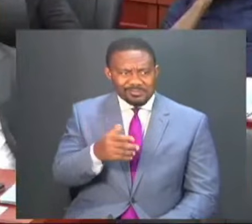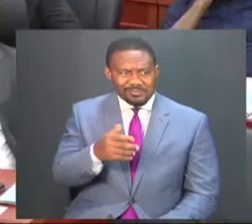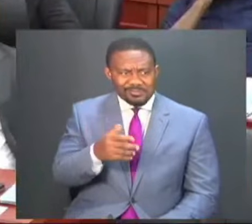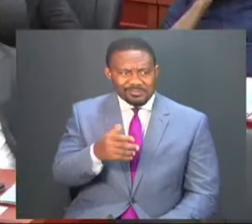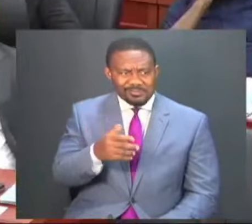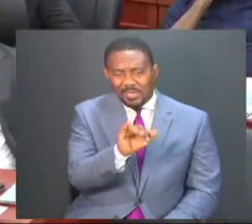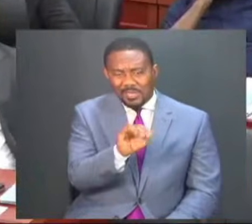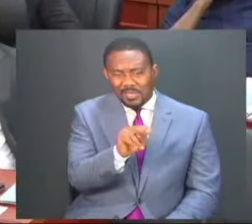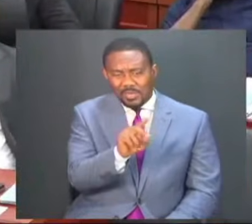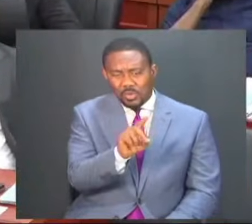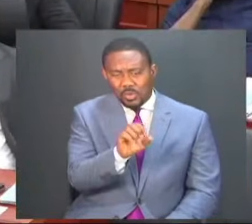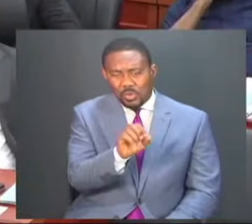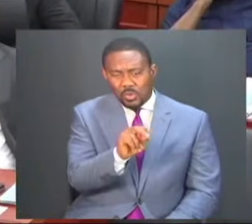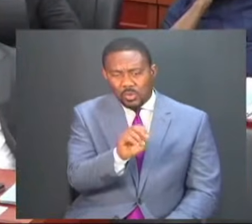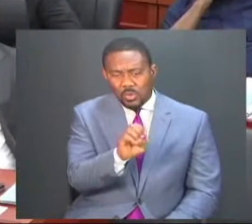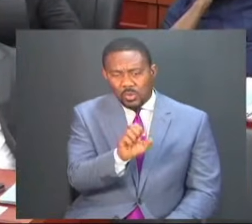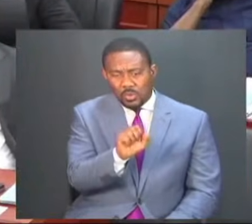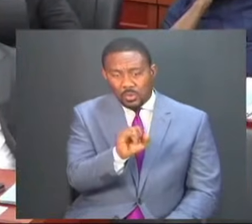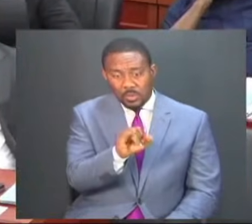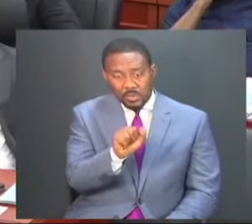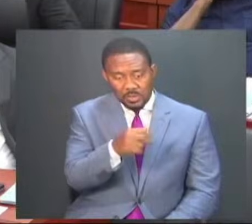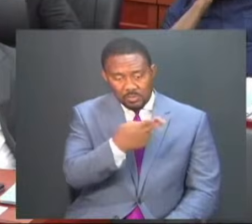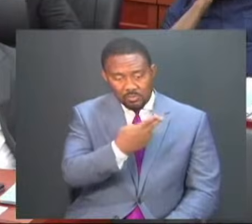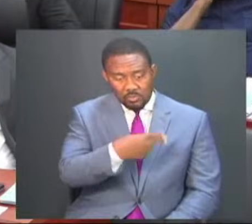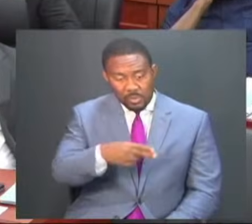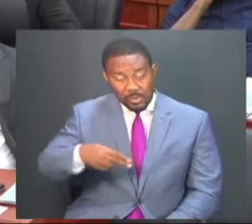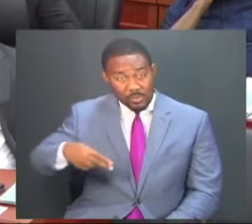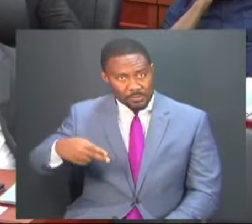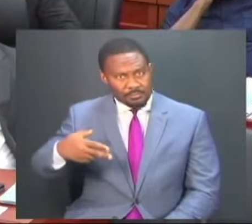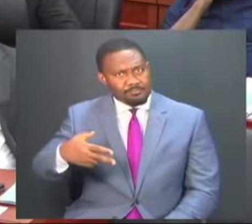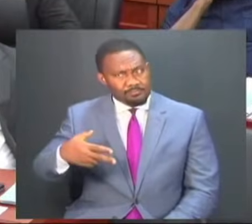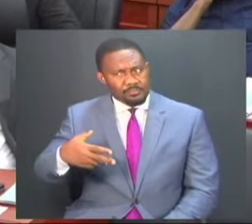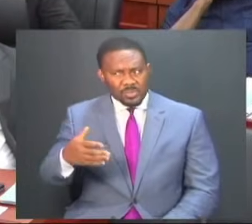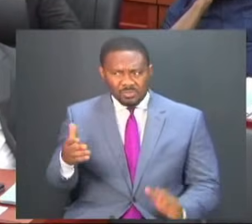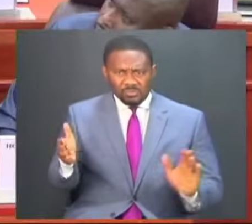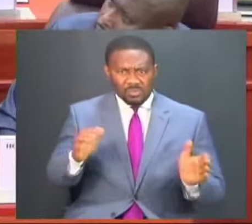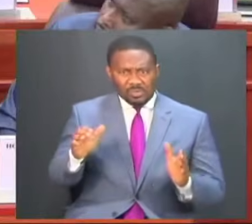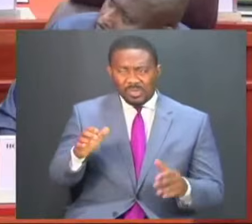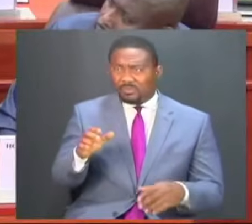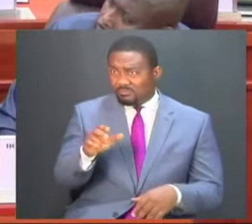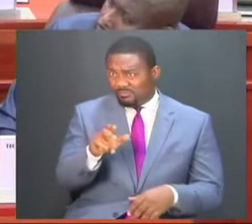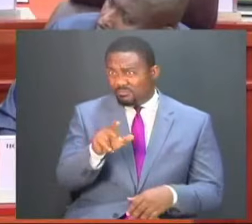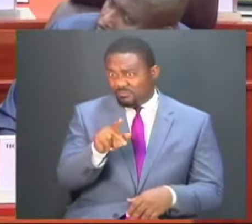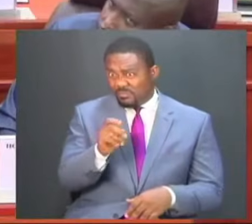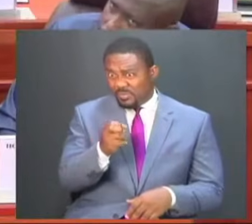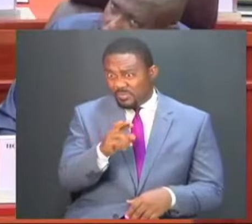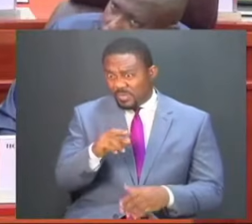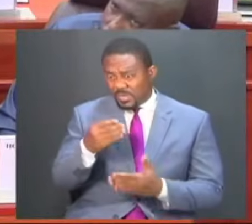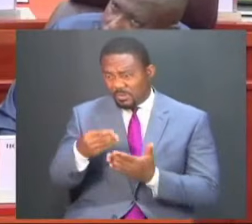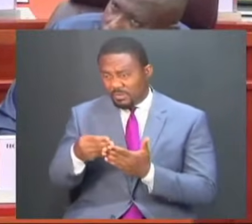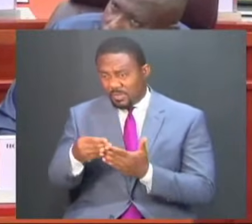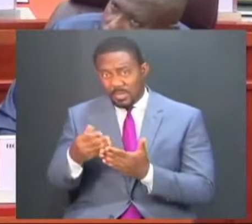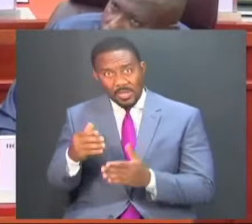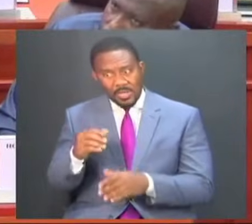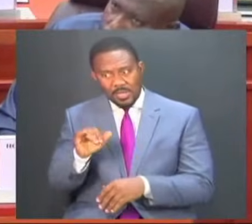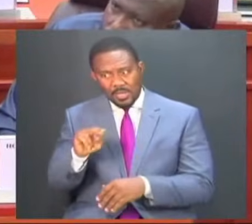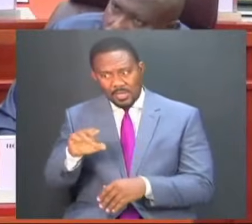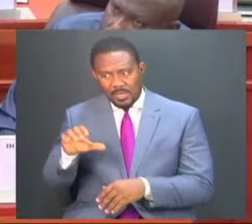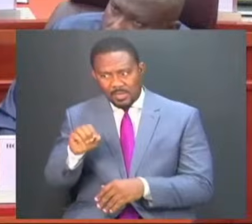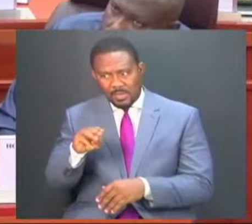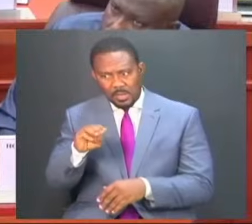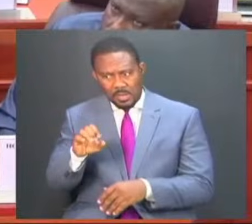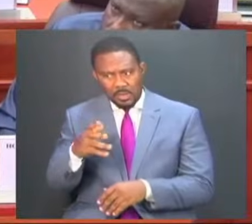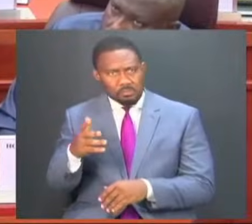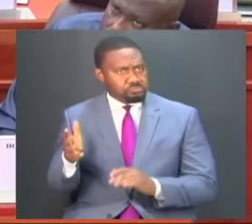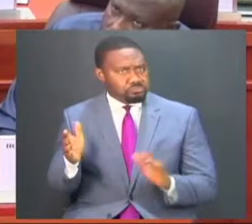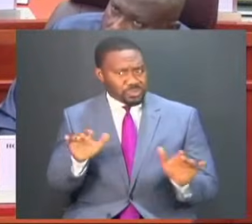lithium. Now, lithium constitutes about 70% of the accessories of renewable energy,